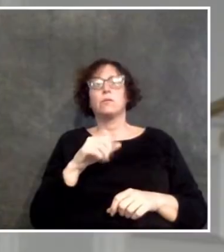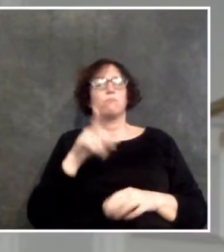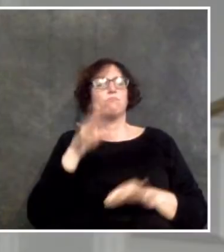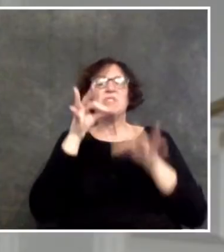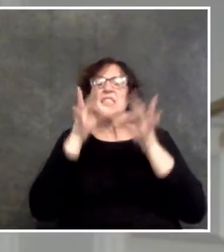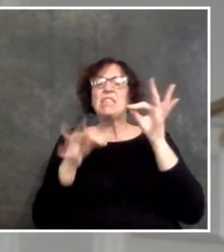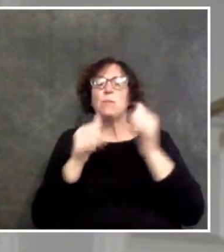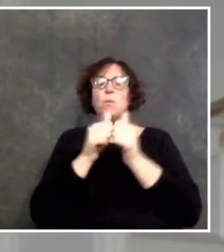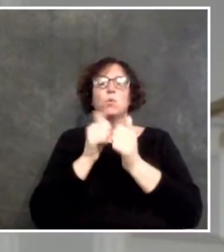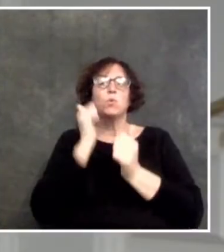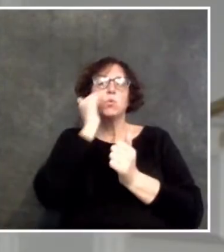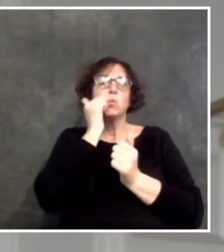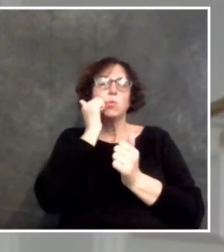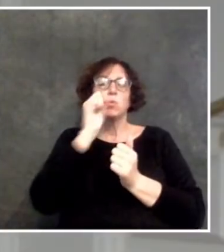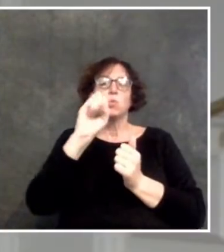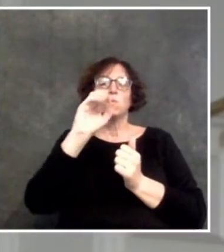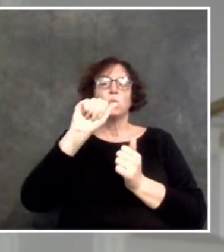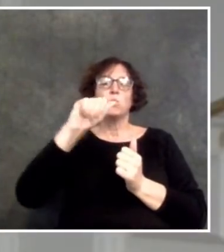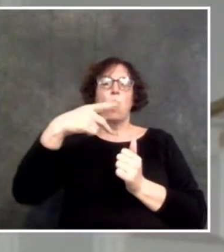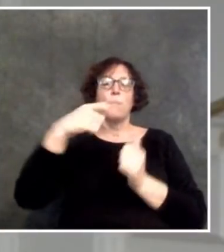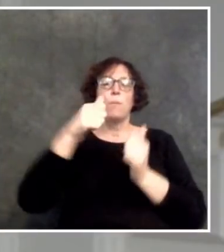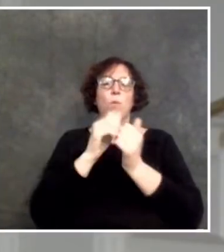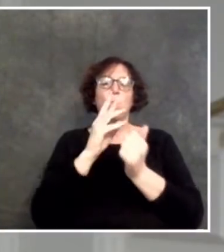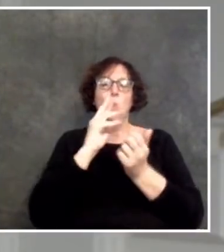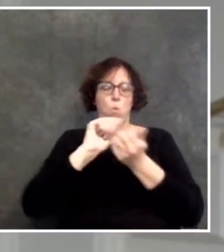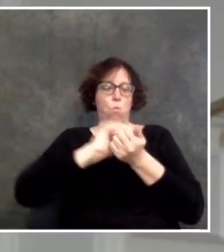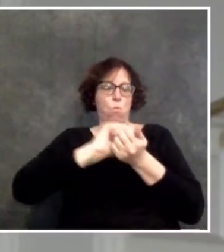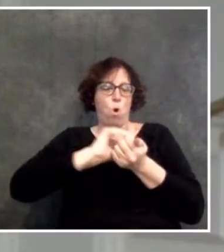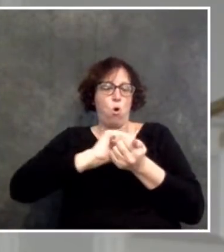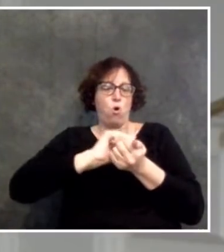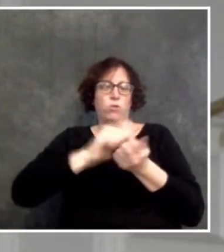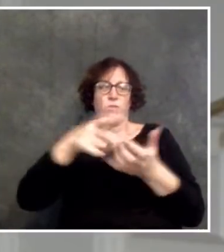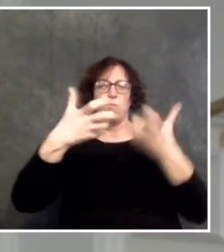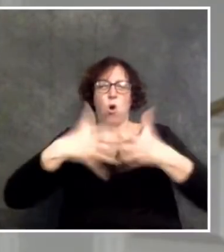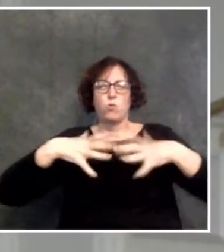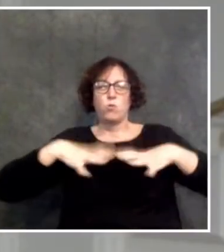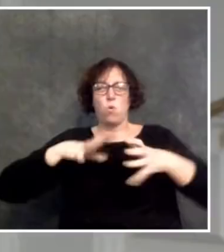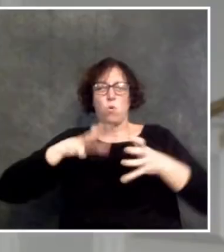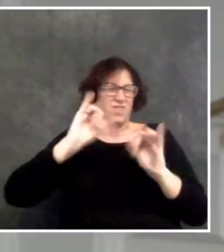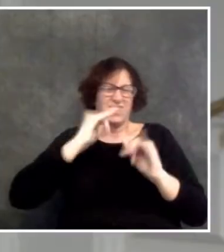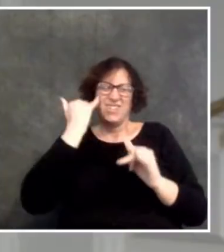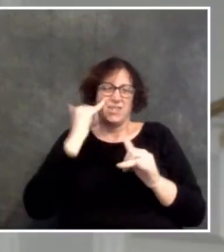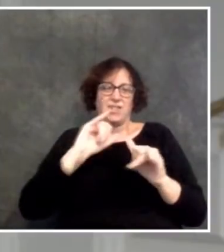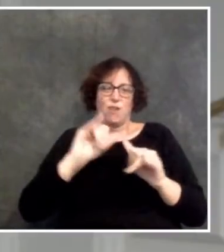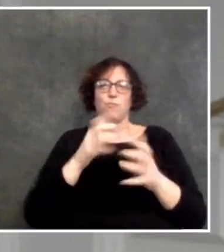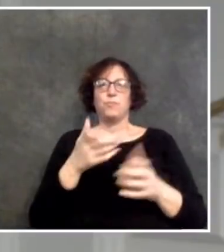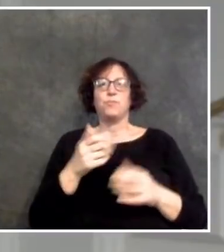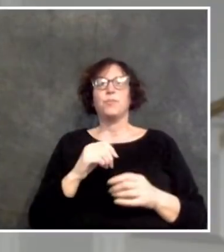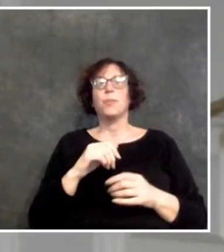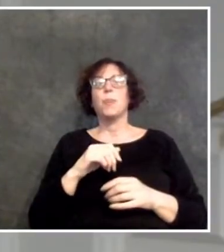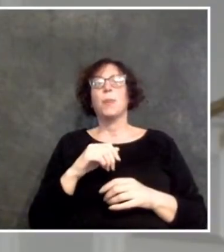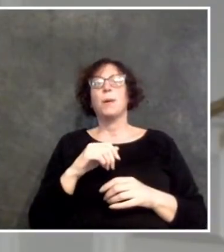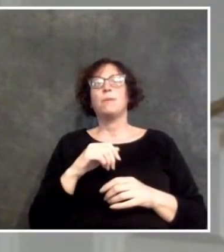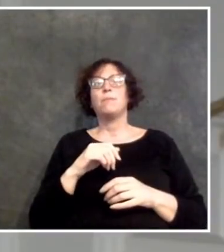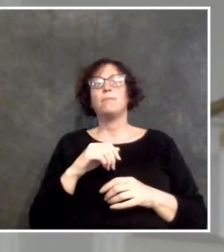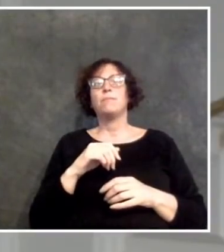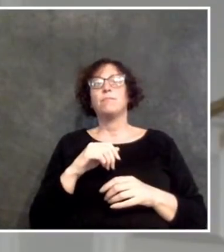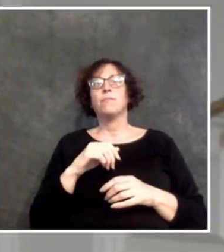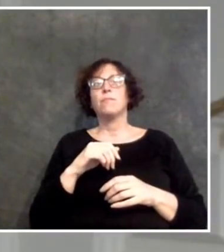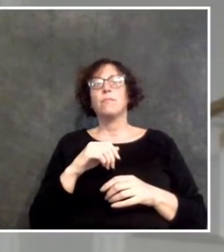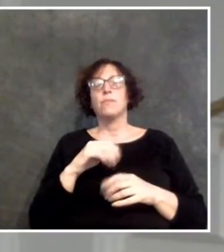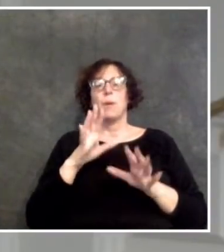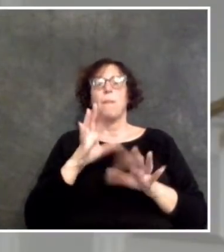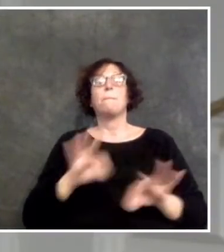that there are a number of different potential designs, if you